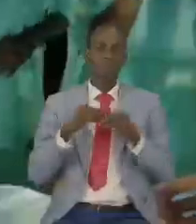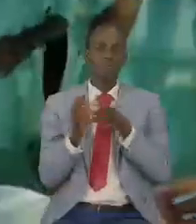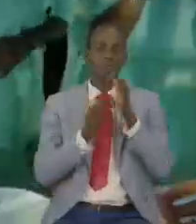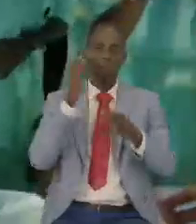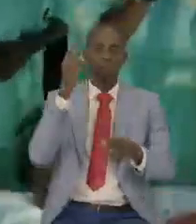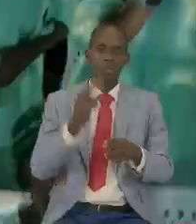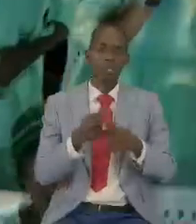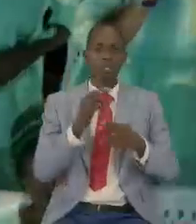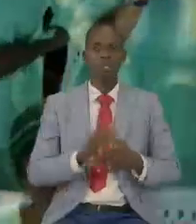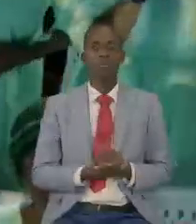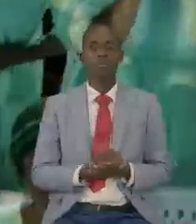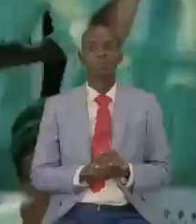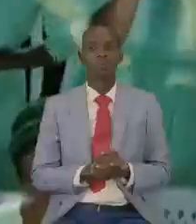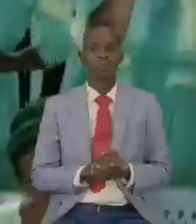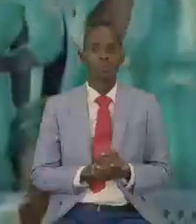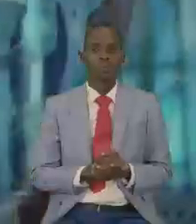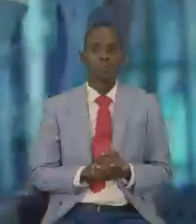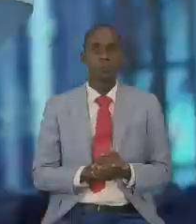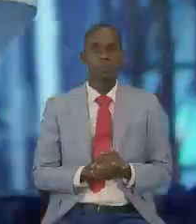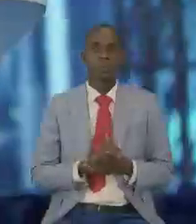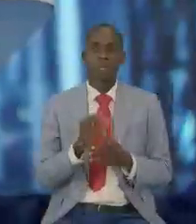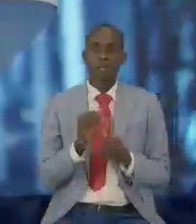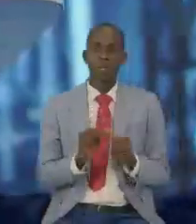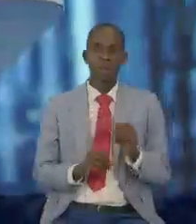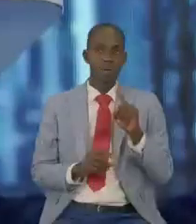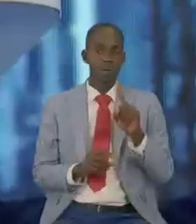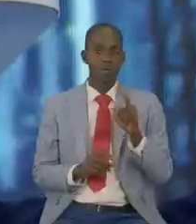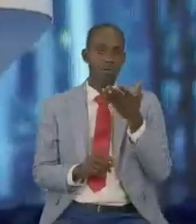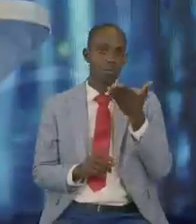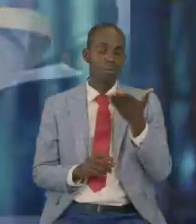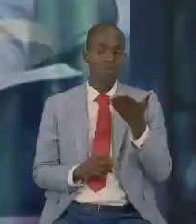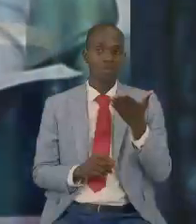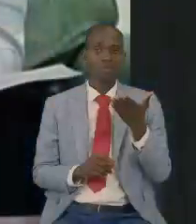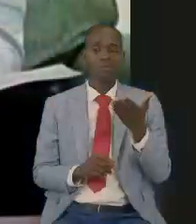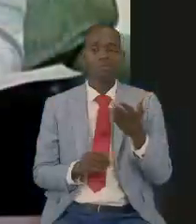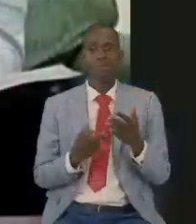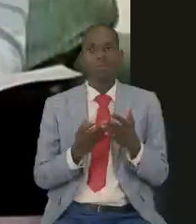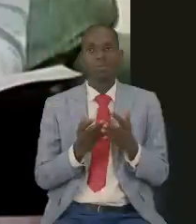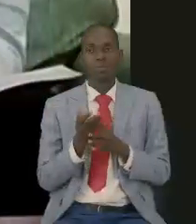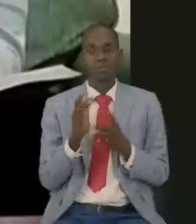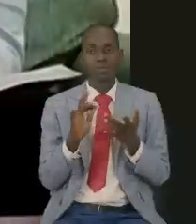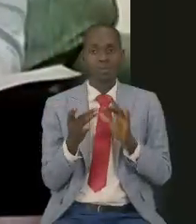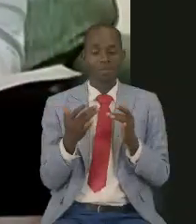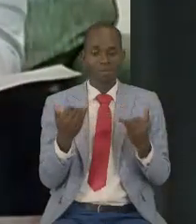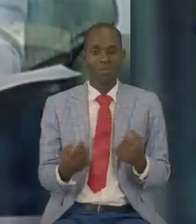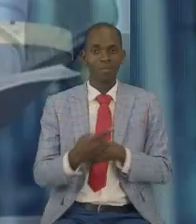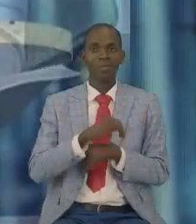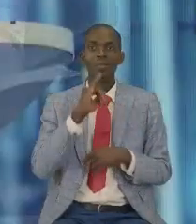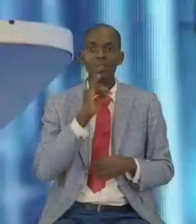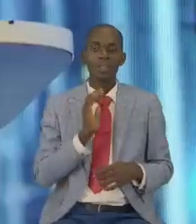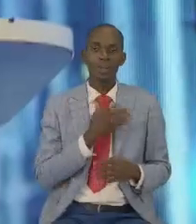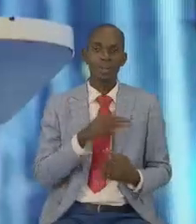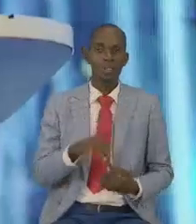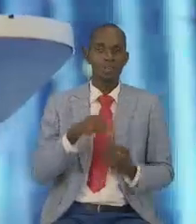Everyone online, today is a special day. Day of great faith